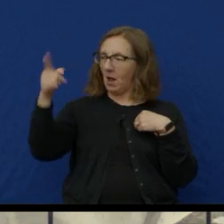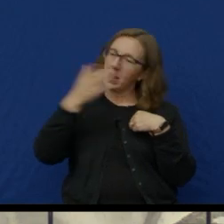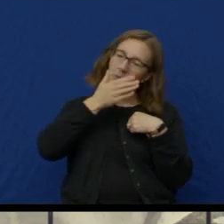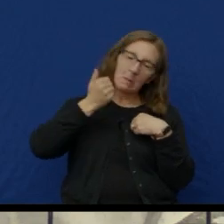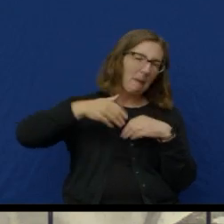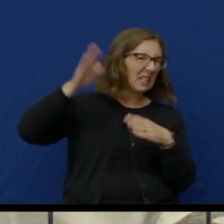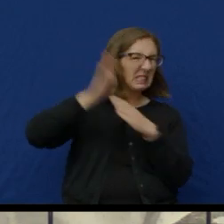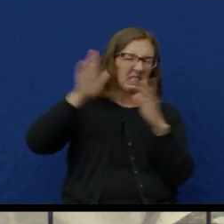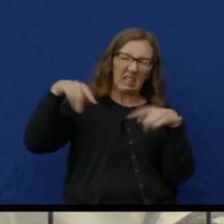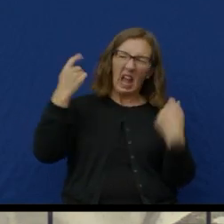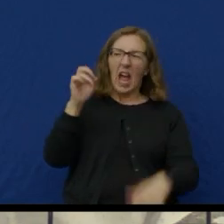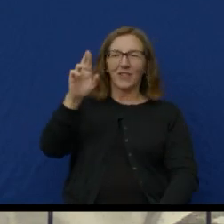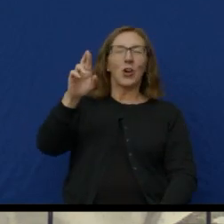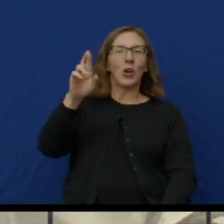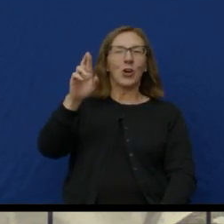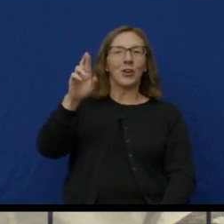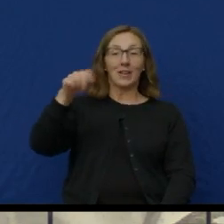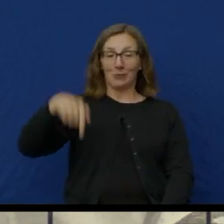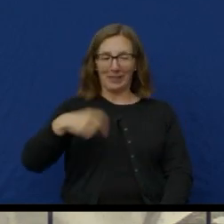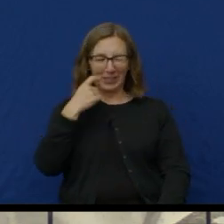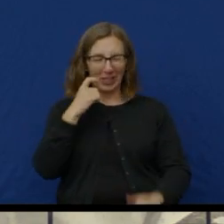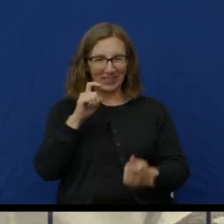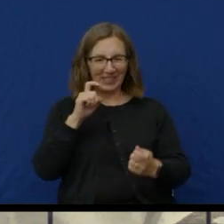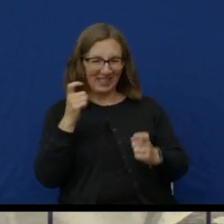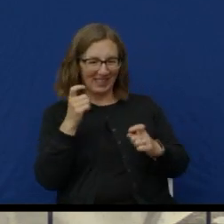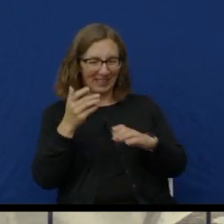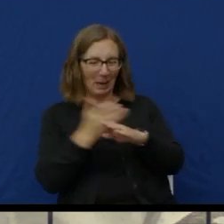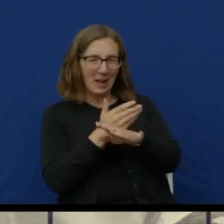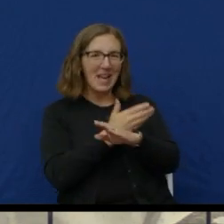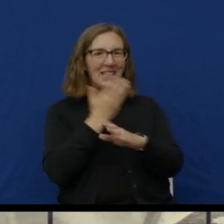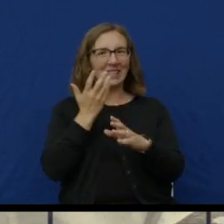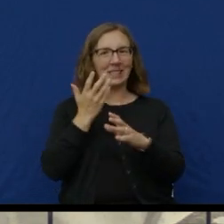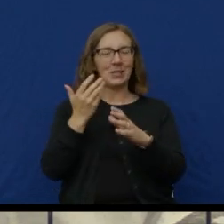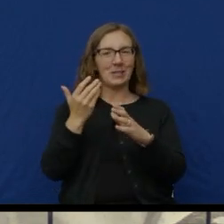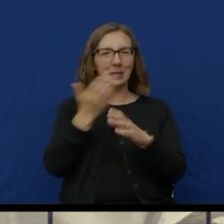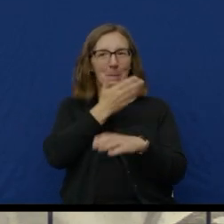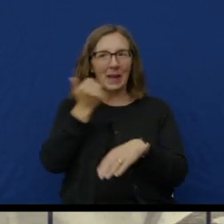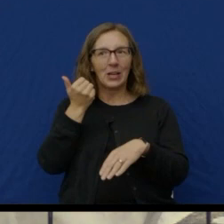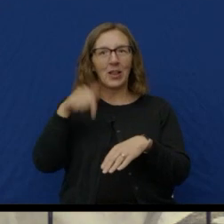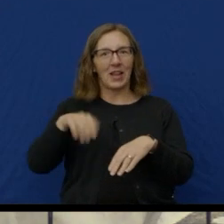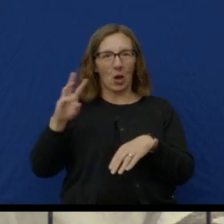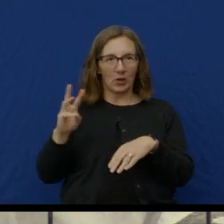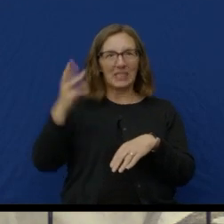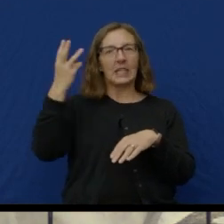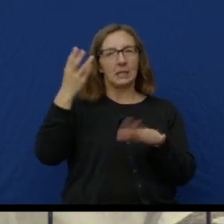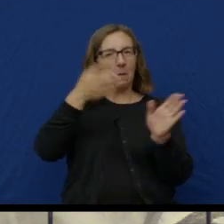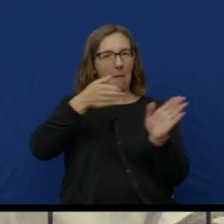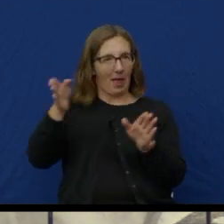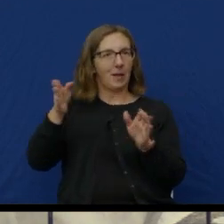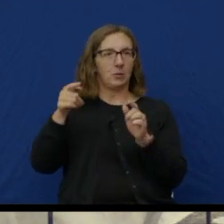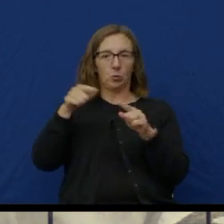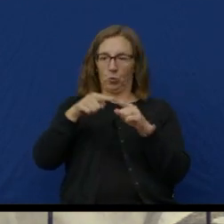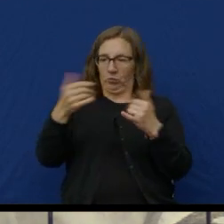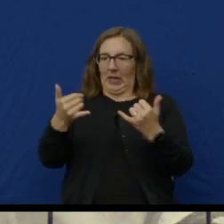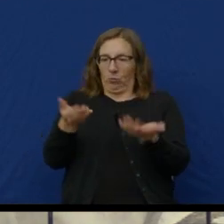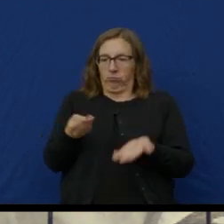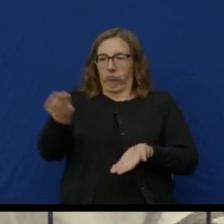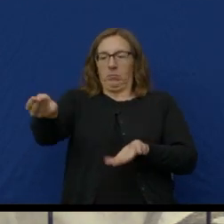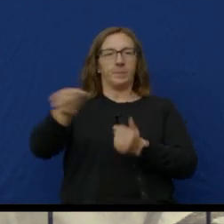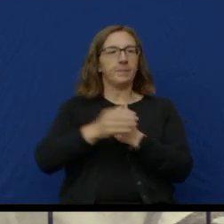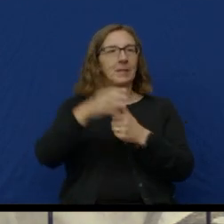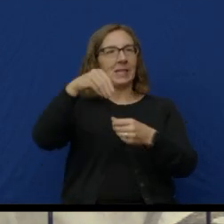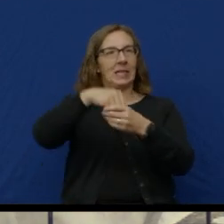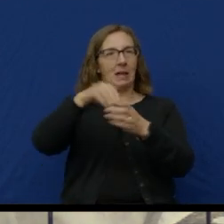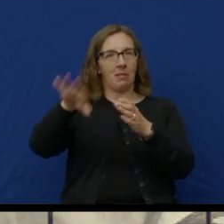created. And so we just modernized and updated portions of our 6th master plan to what we have today. So within